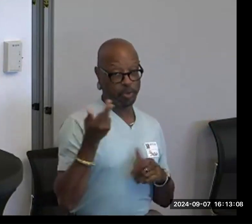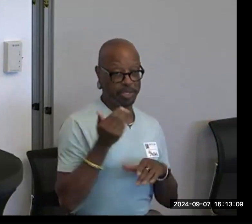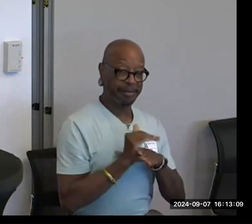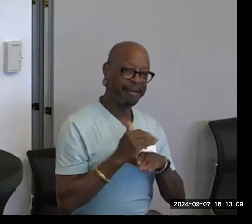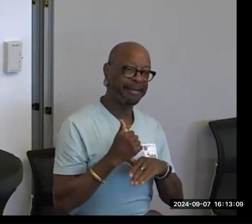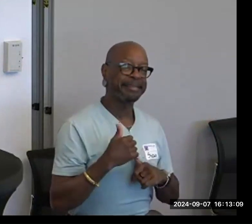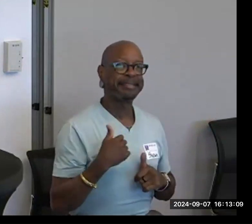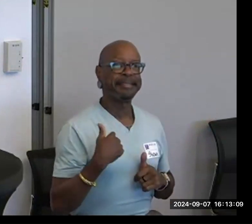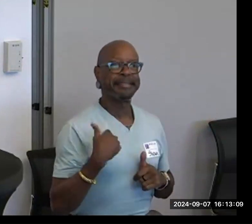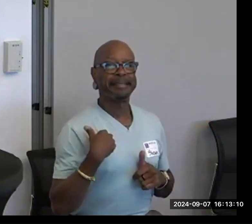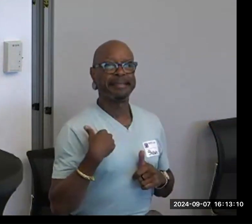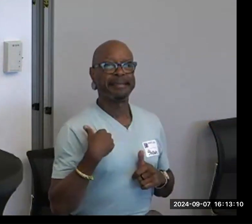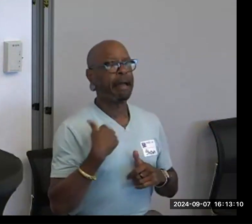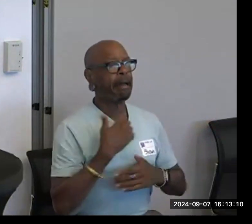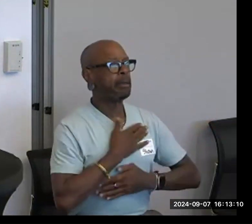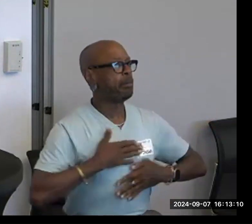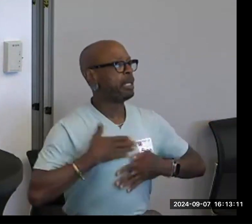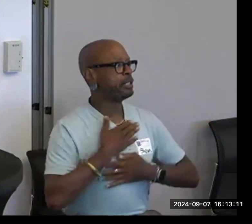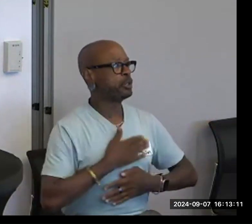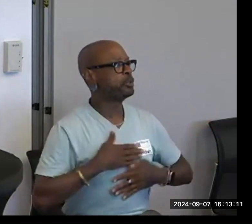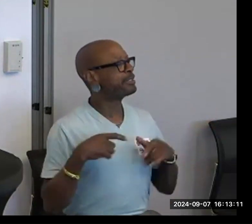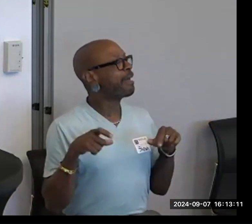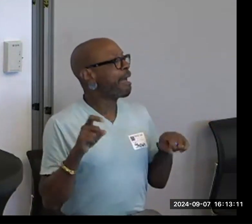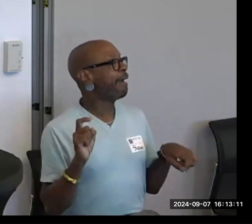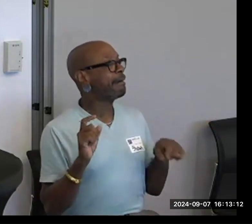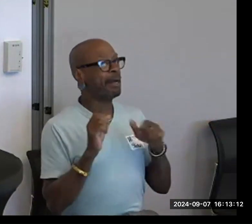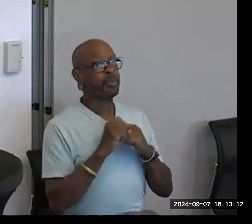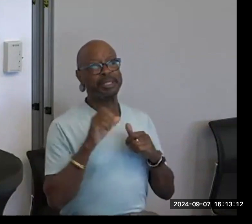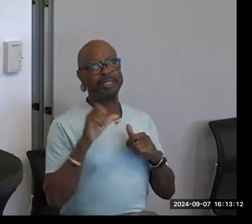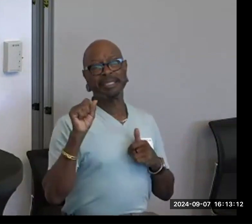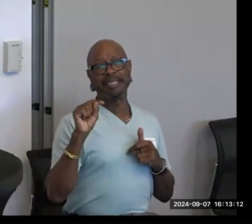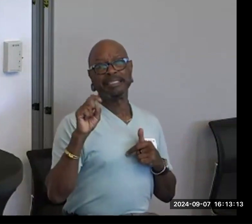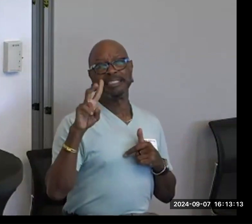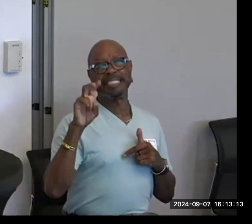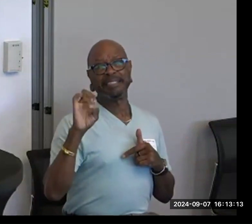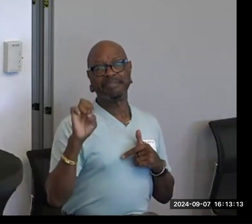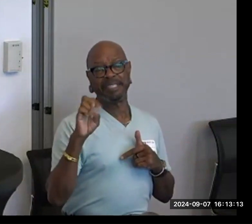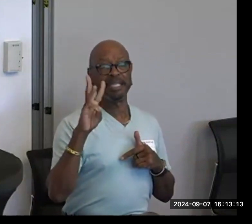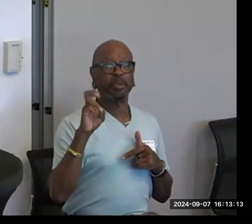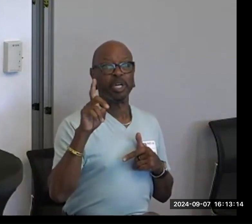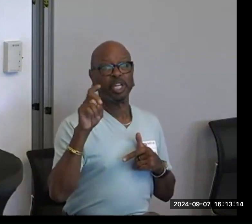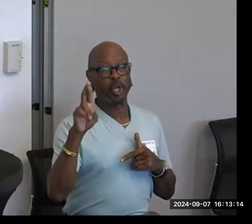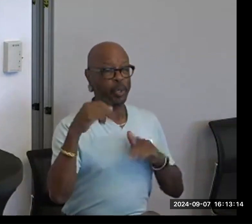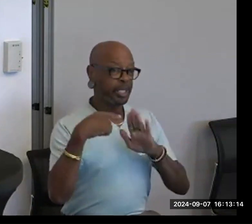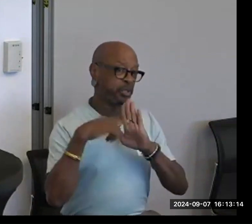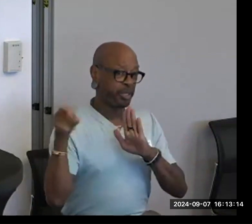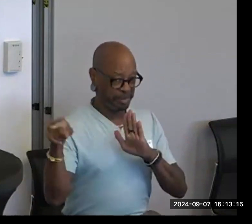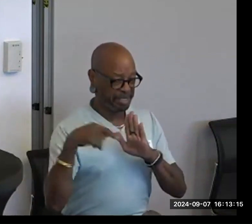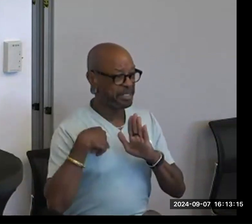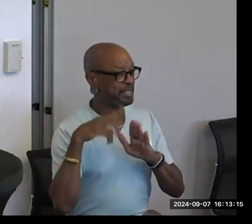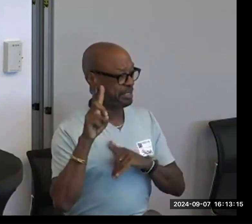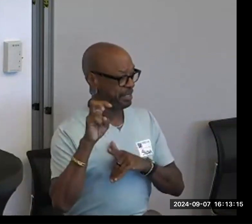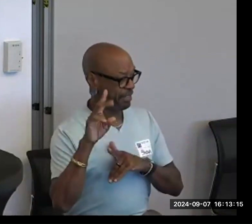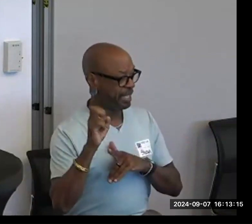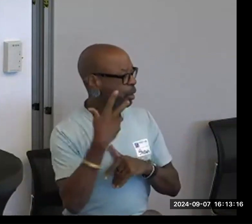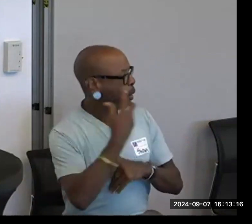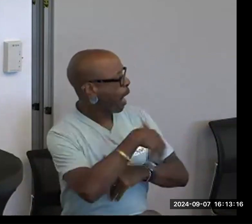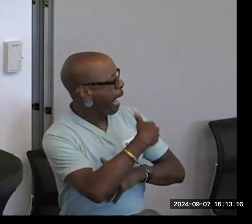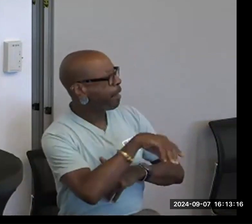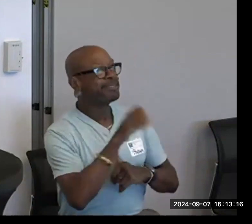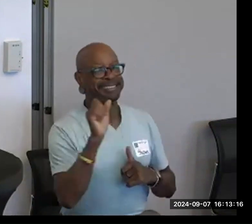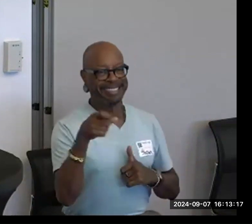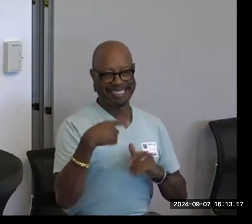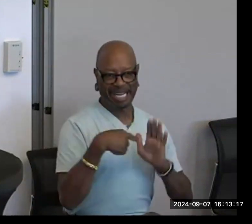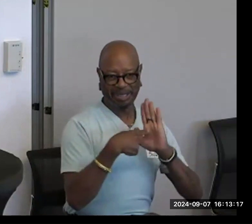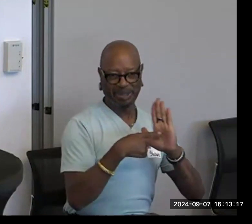the great pleasure of hanging out with Stevie Wonder and showing him this device. And I showed an image,